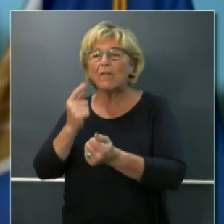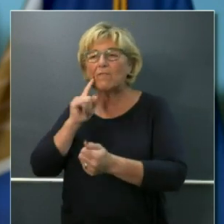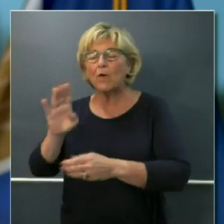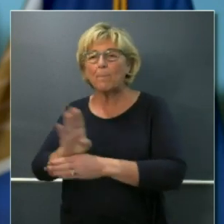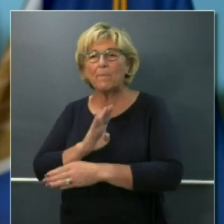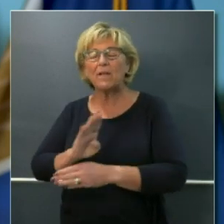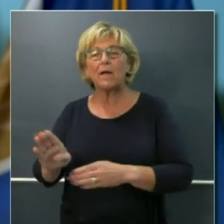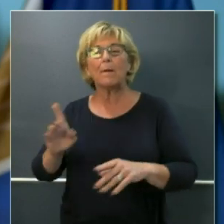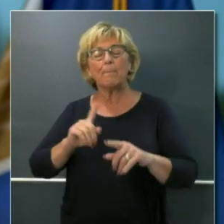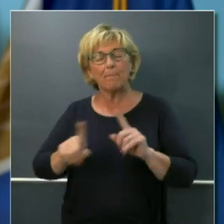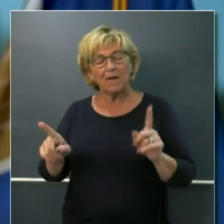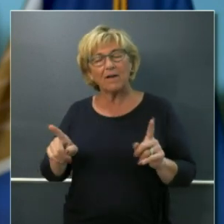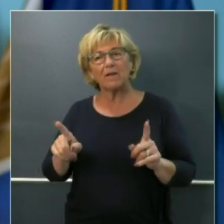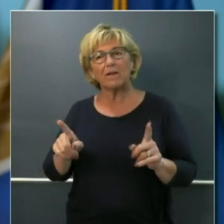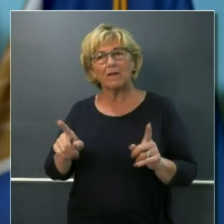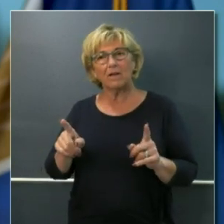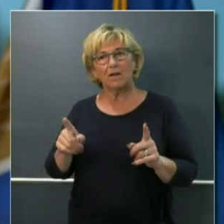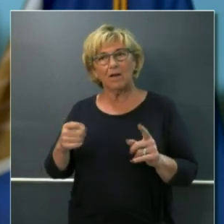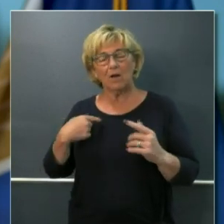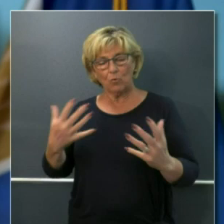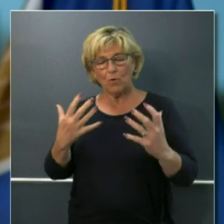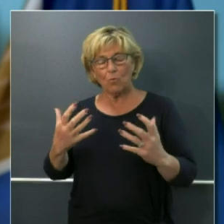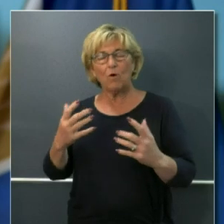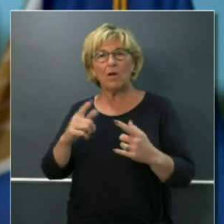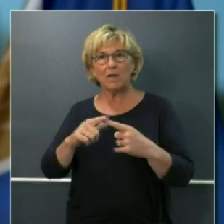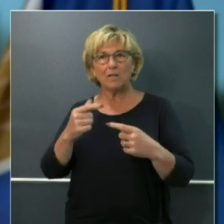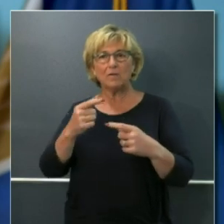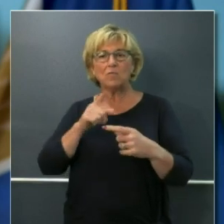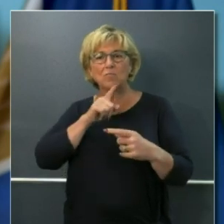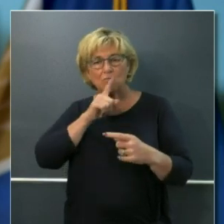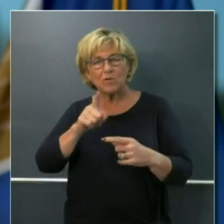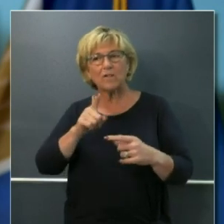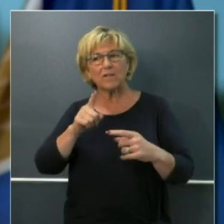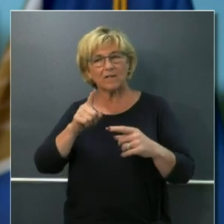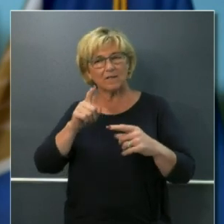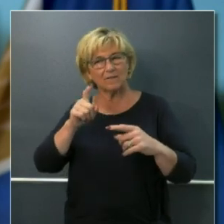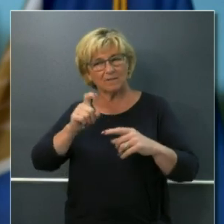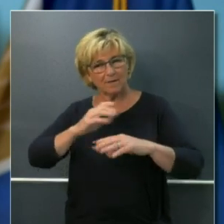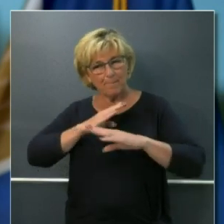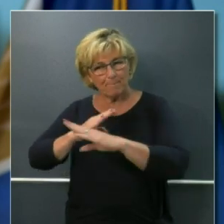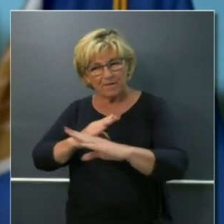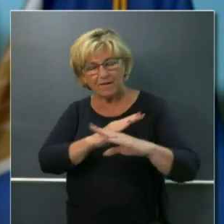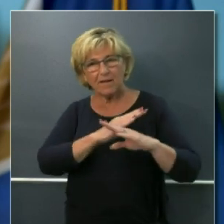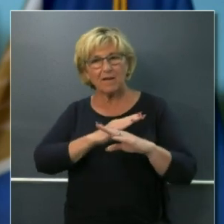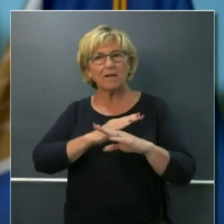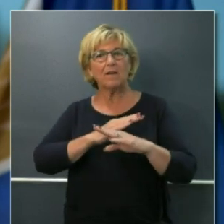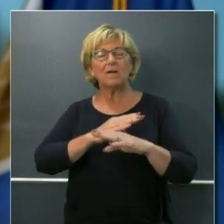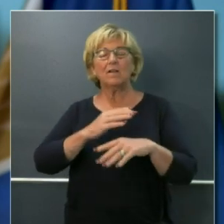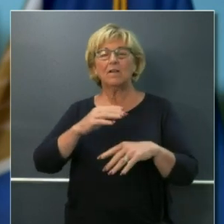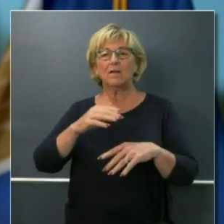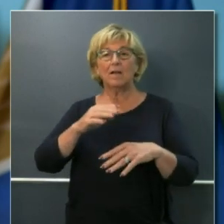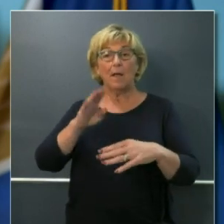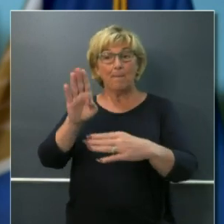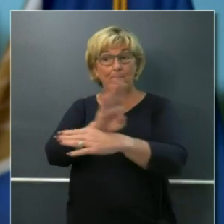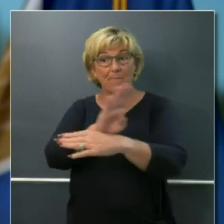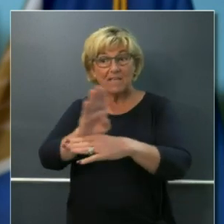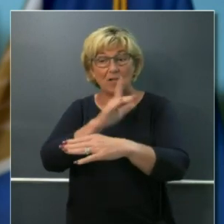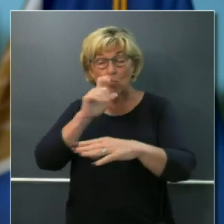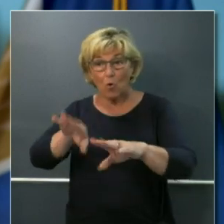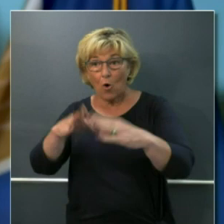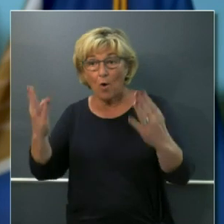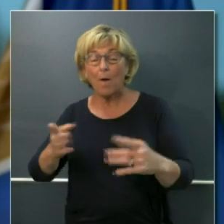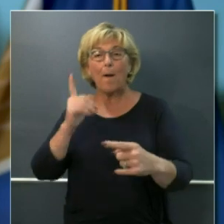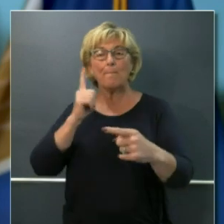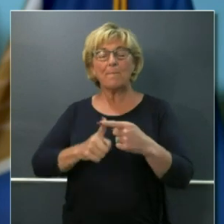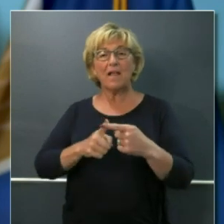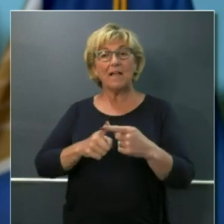individual decision-making in this space as well. We need to protect not just the business community, but customers of those businesses. It's